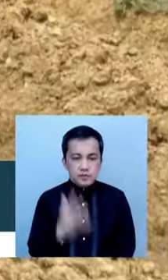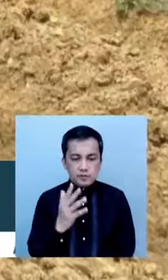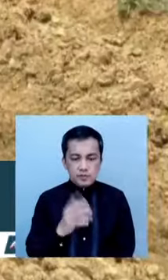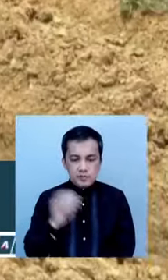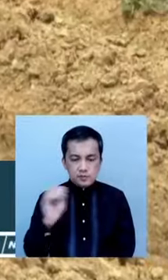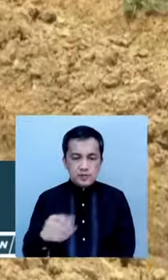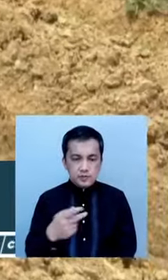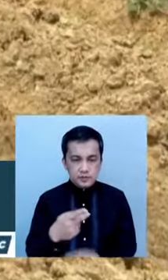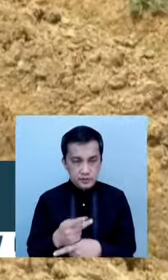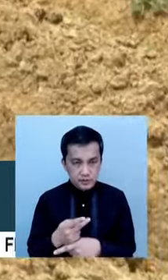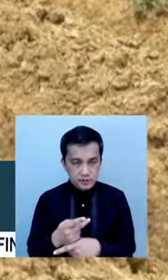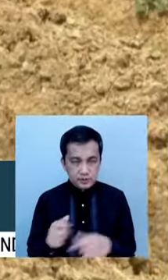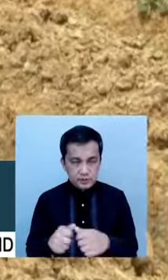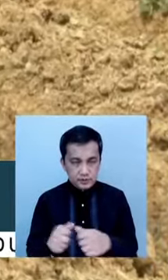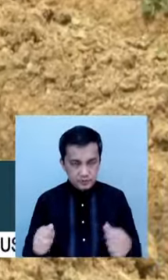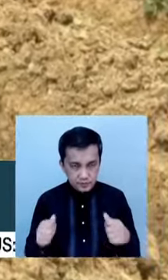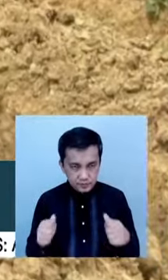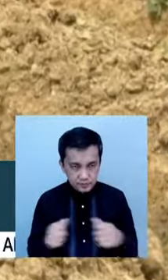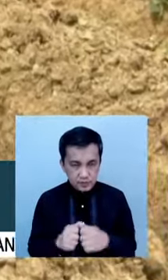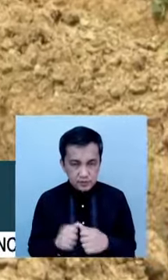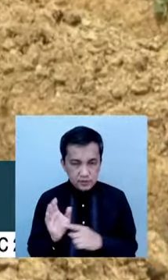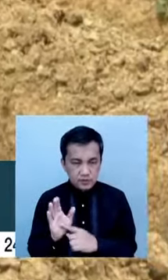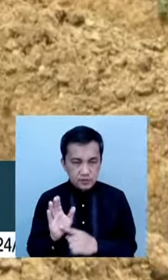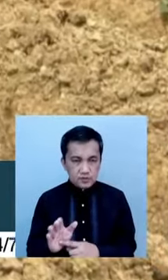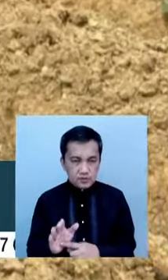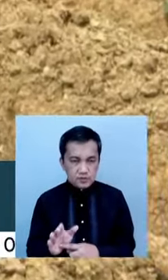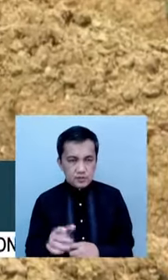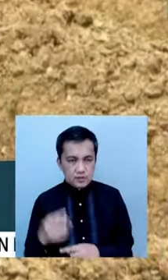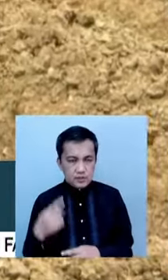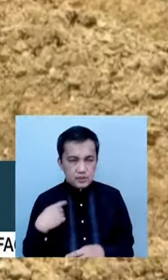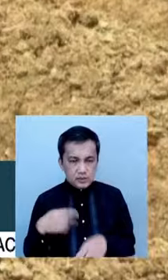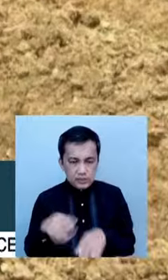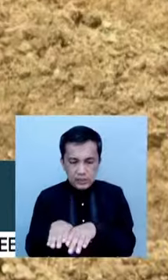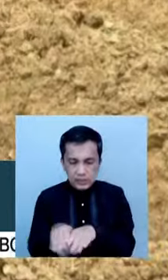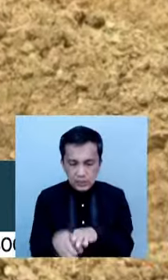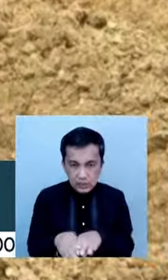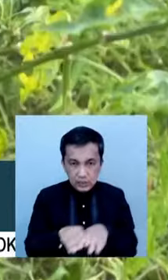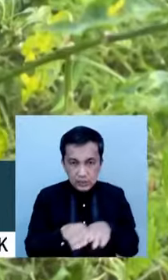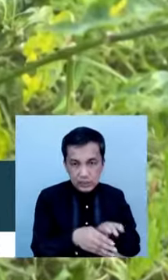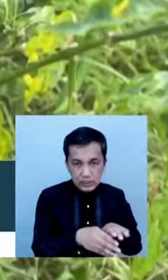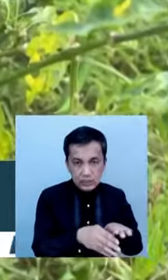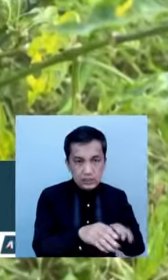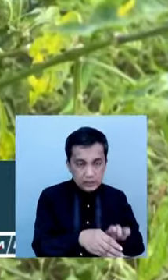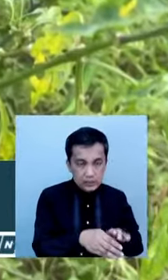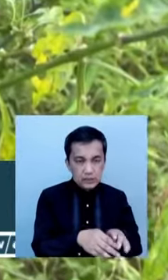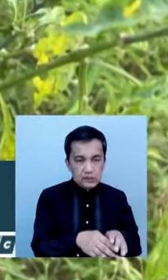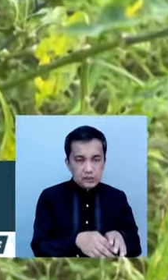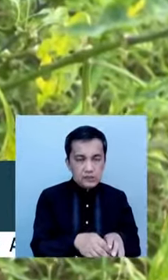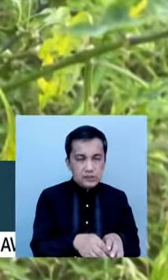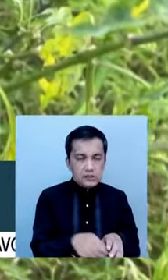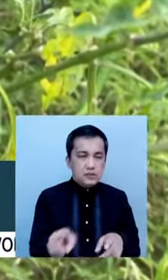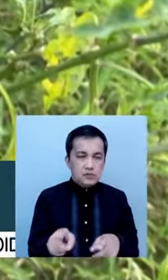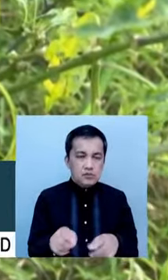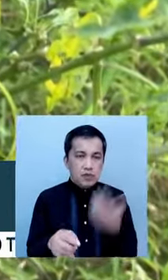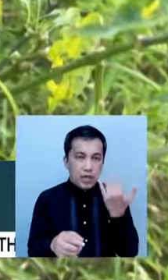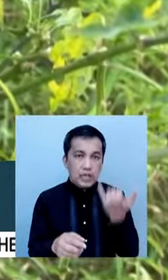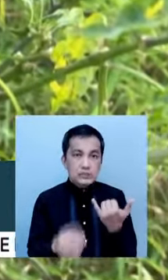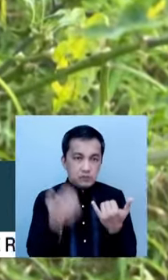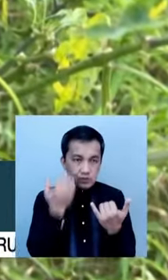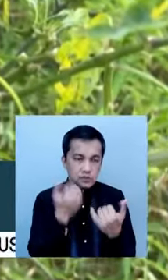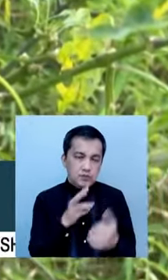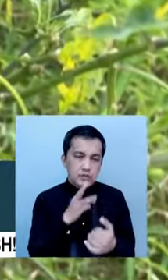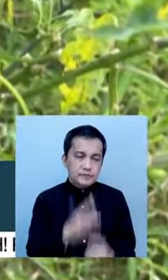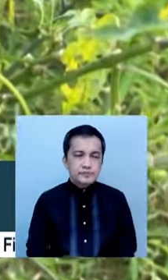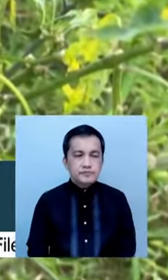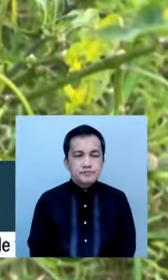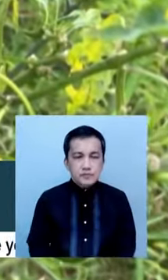production areas and has also shown presence of soil cracks in agricultural areas due to lack of water. The Cebu City Disaster Risk